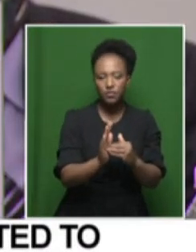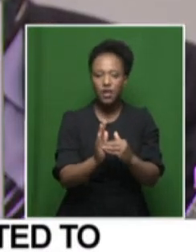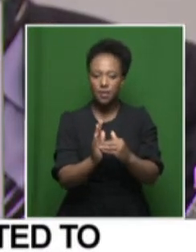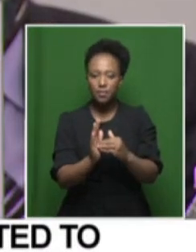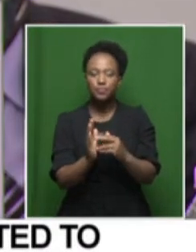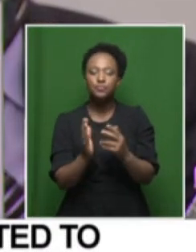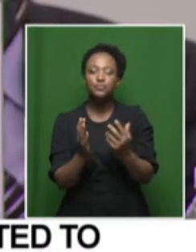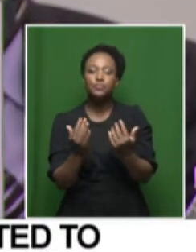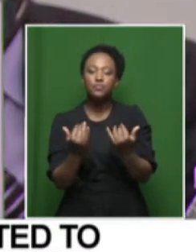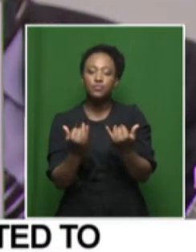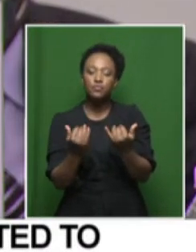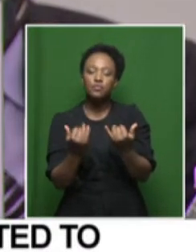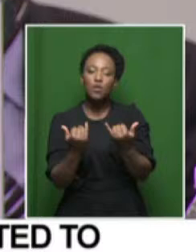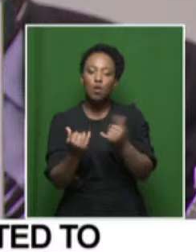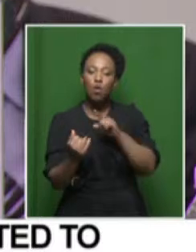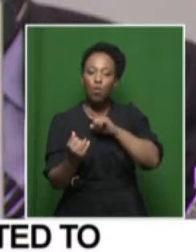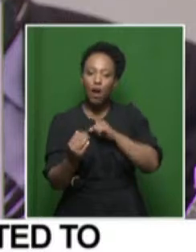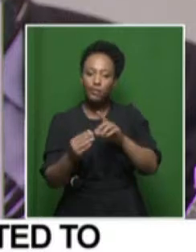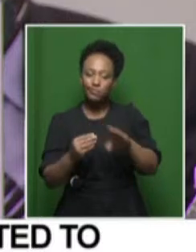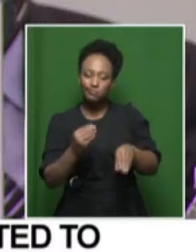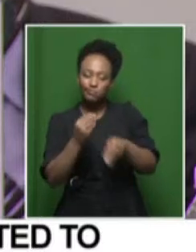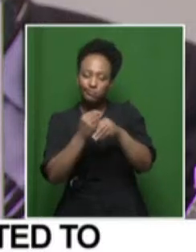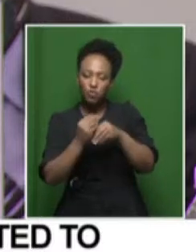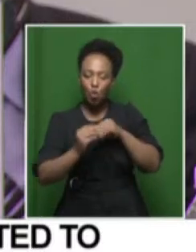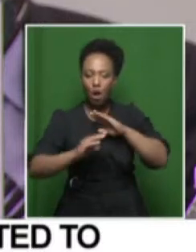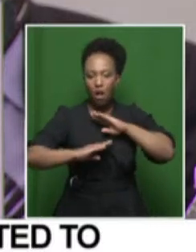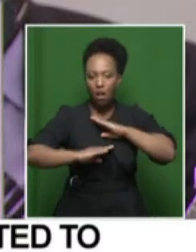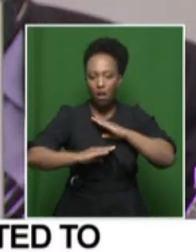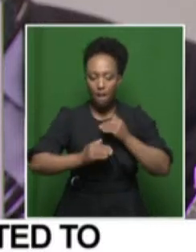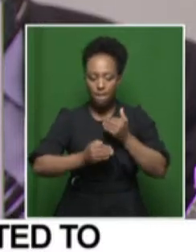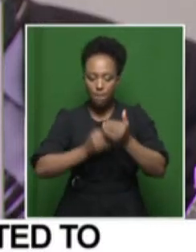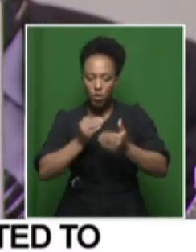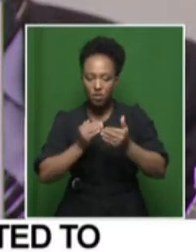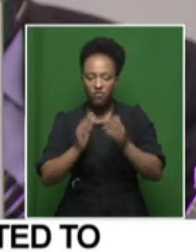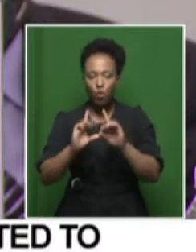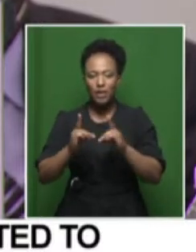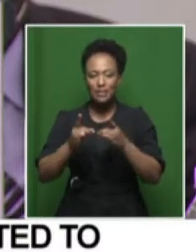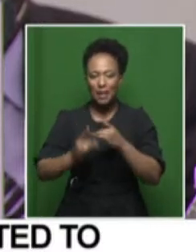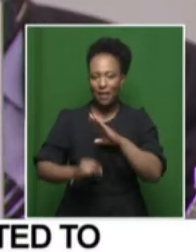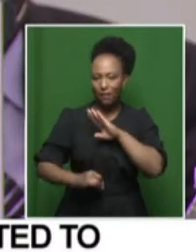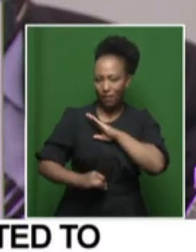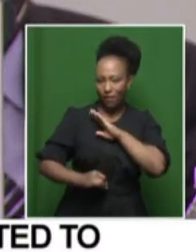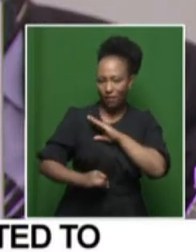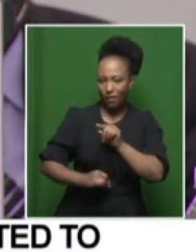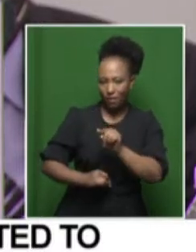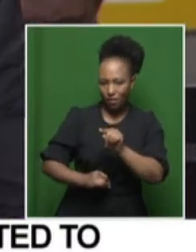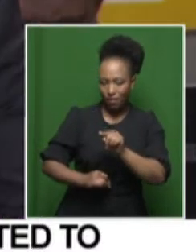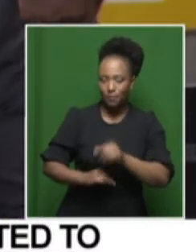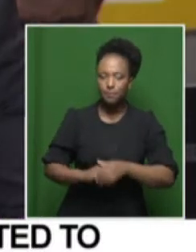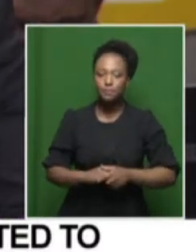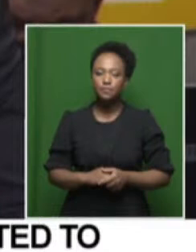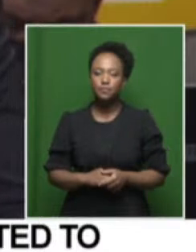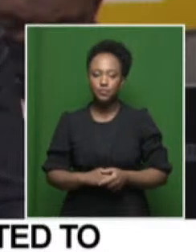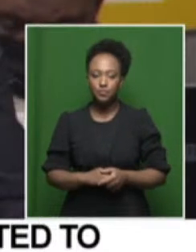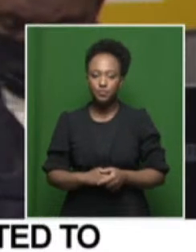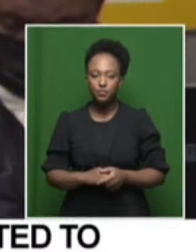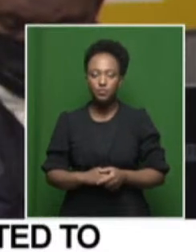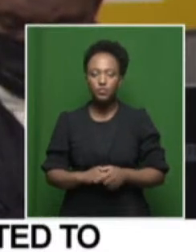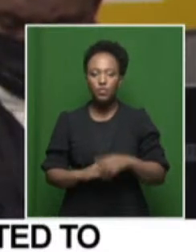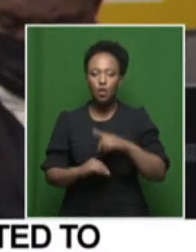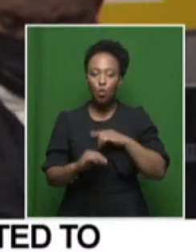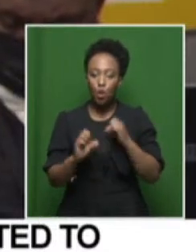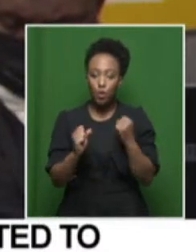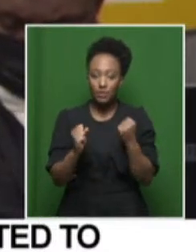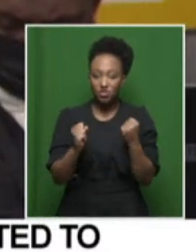available in the following year, subject to satisfactory progress. That's the Department of Defense. We are also strengthening